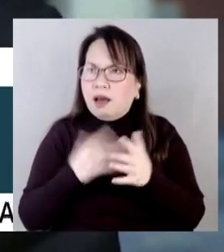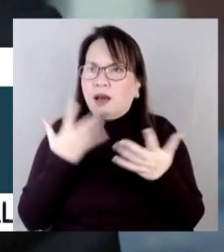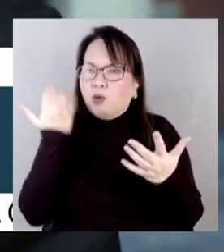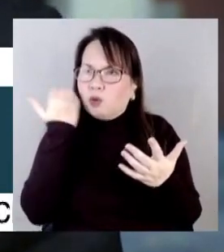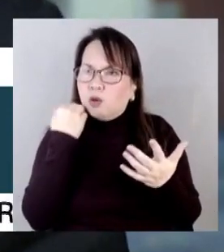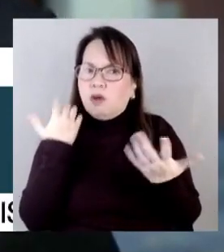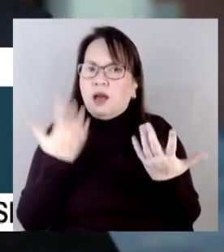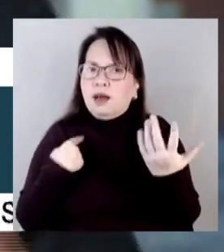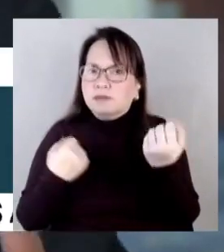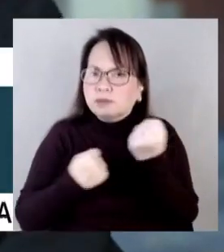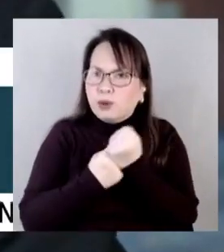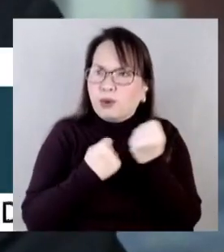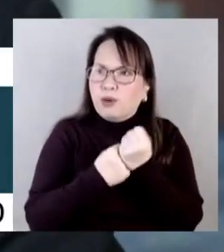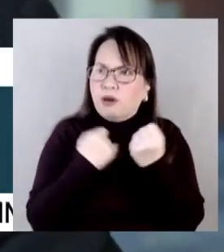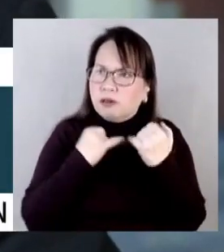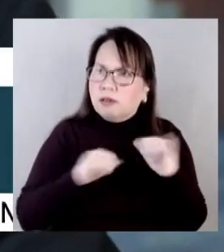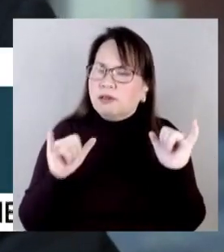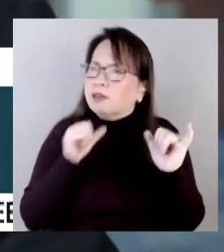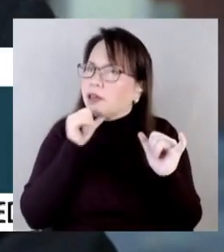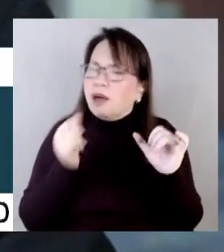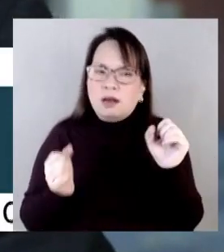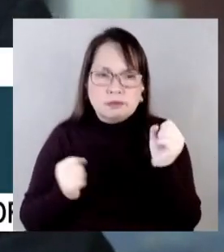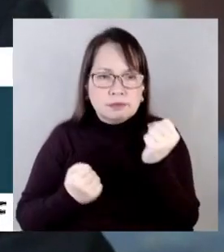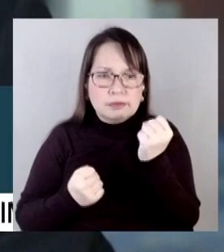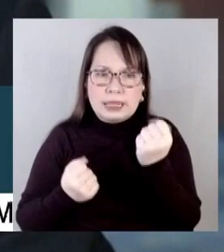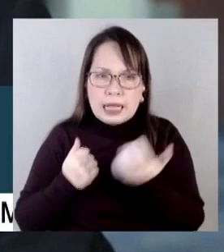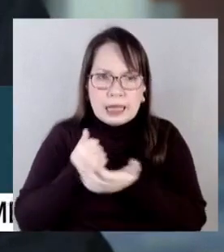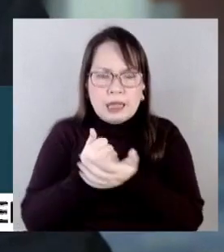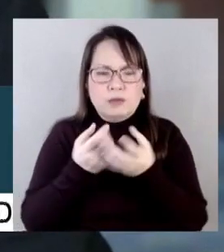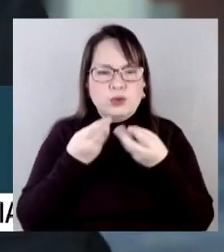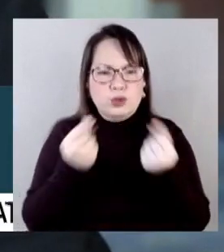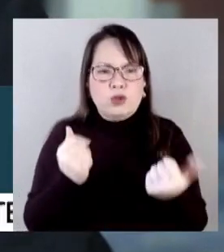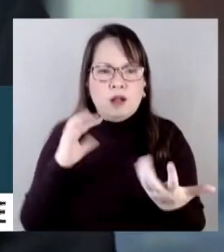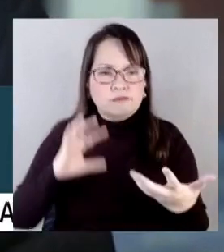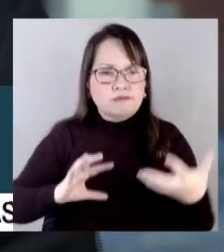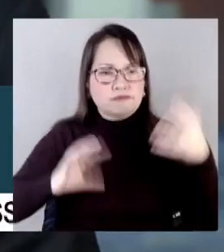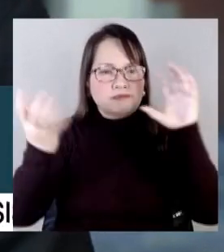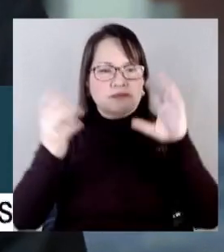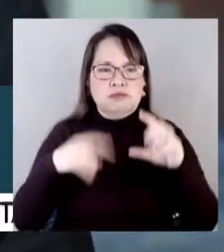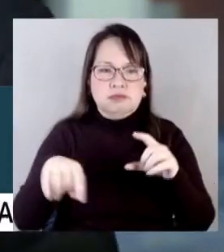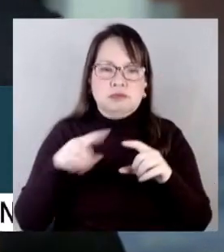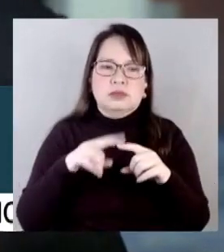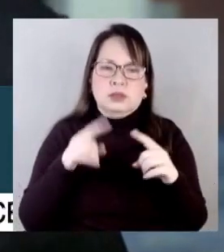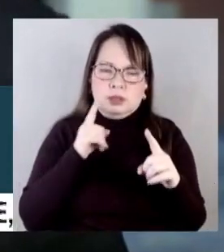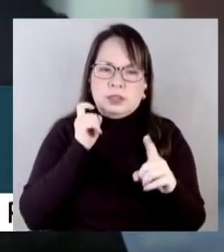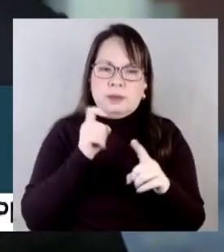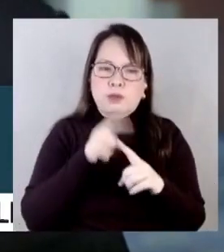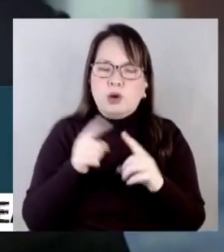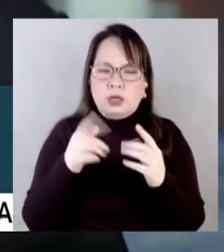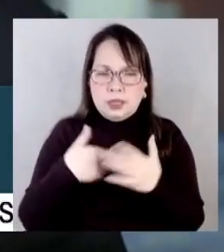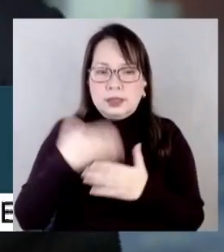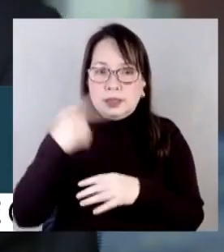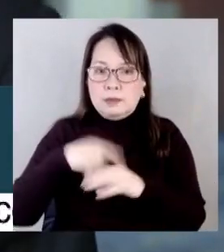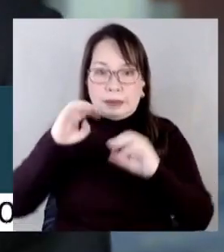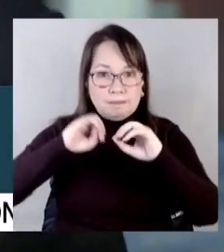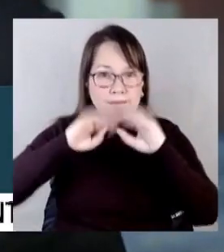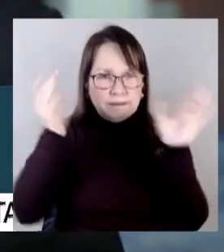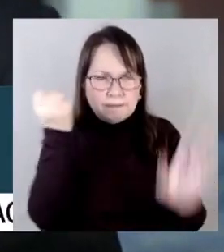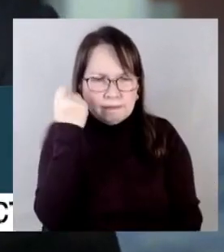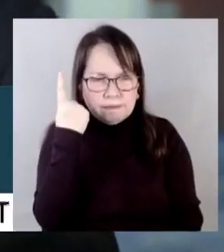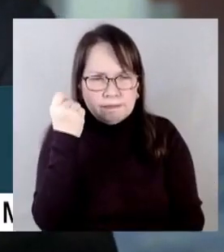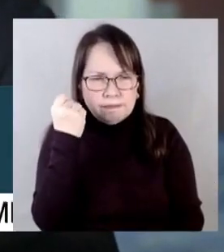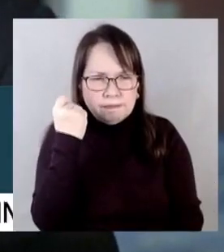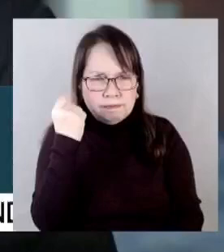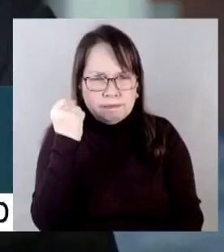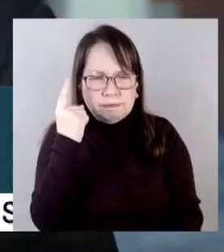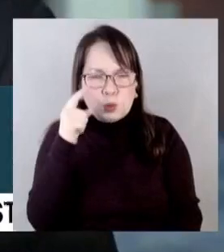into the system were not able to prevent the level of disruption that we saw today, and to make sure that we have 100% clarity on any and all steps that are